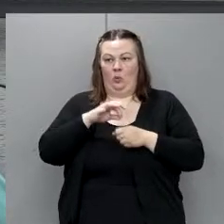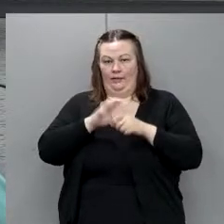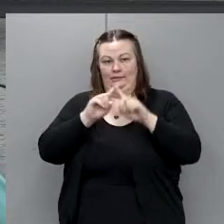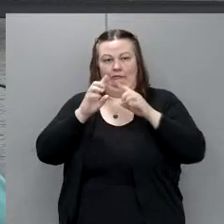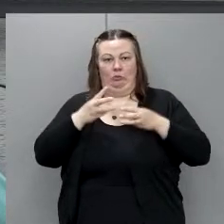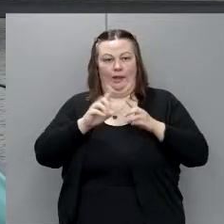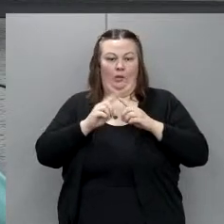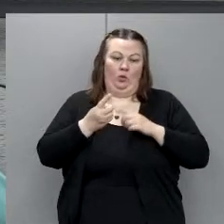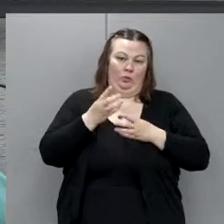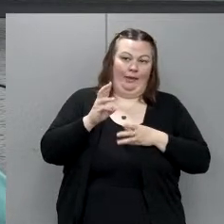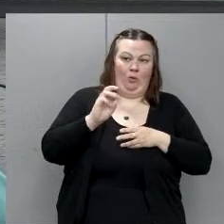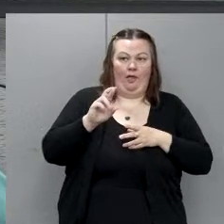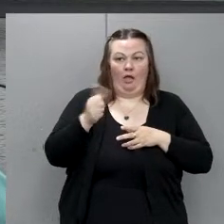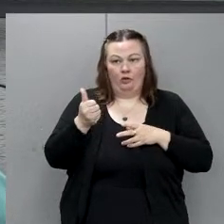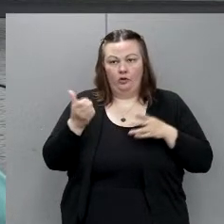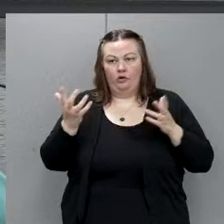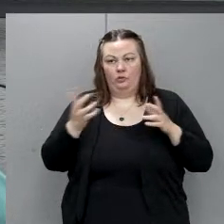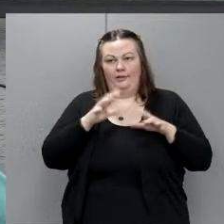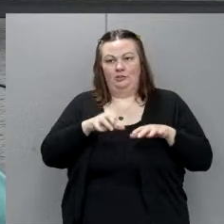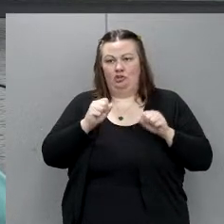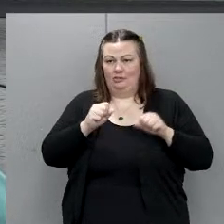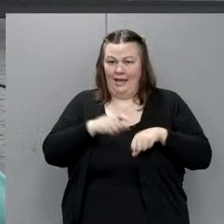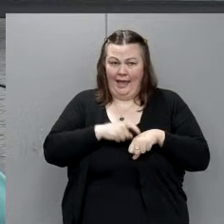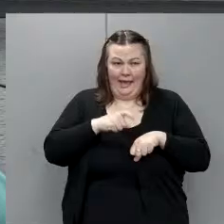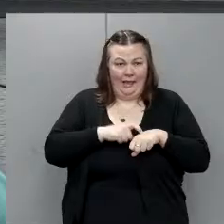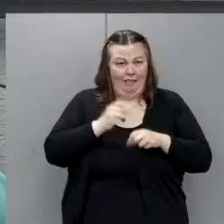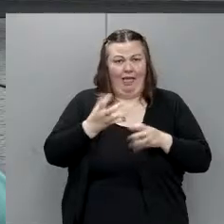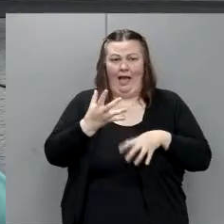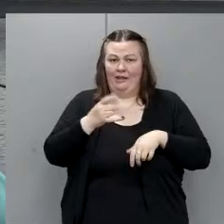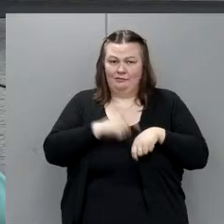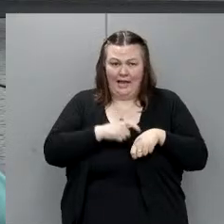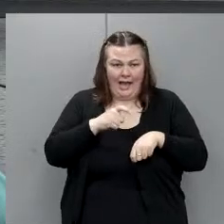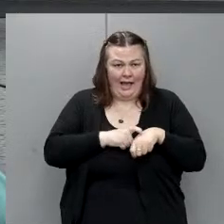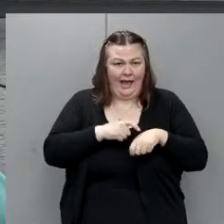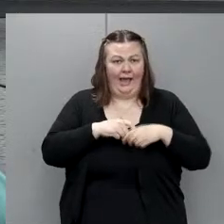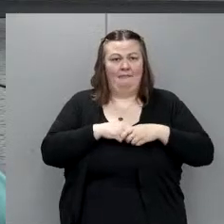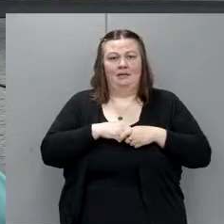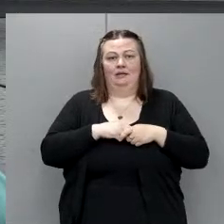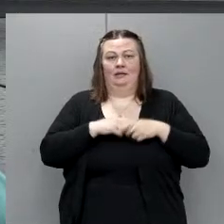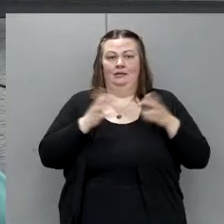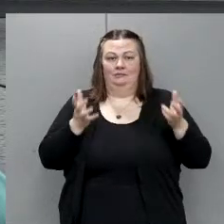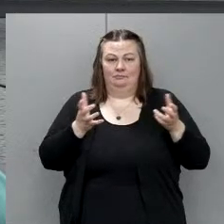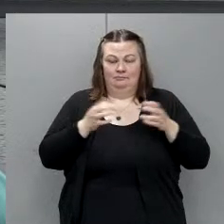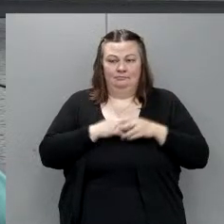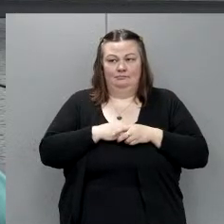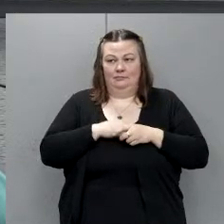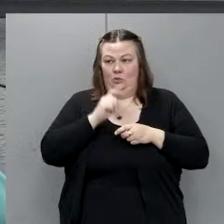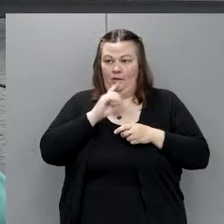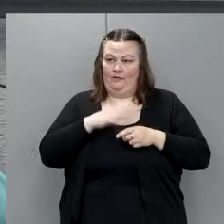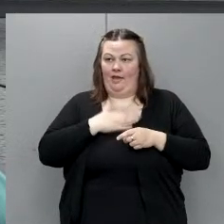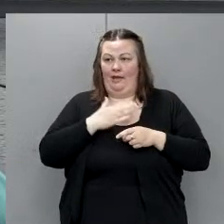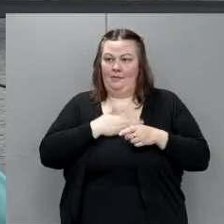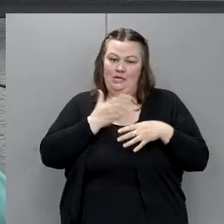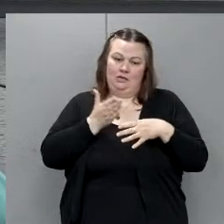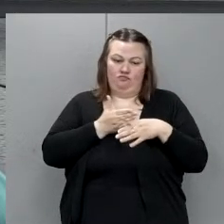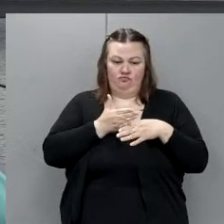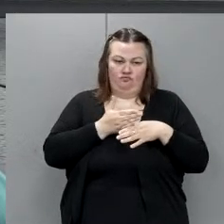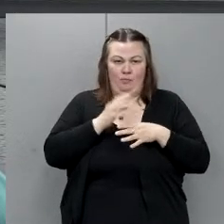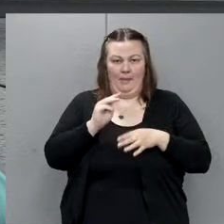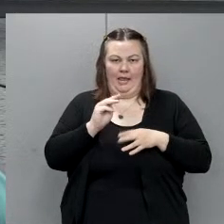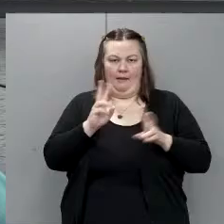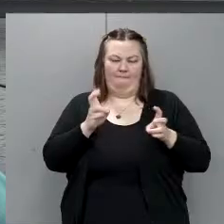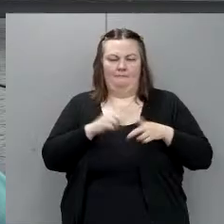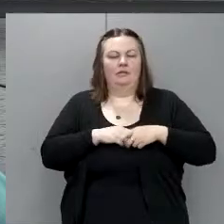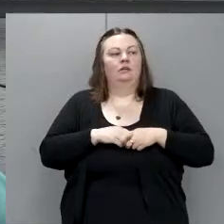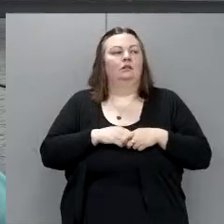one way or the other. And we took a lot of time, like going through everything so that we all found a happy medium, so to speak. And then